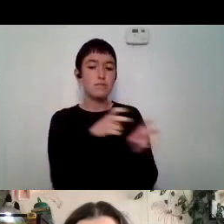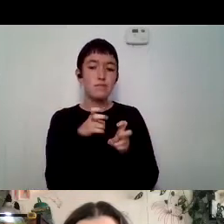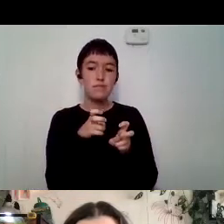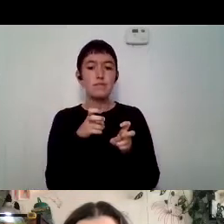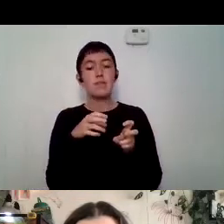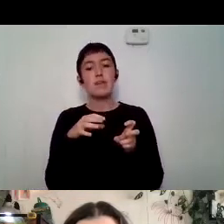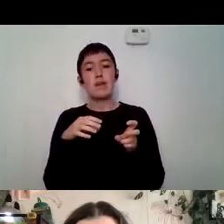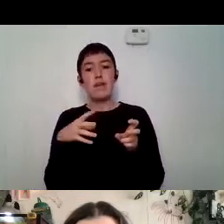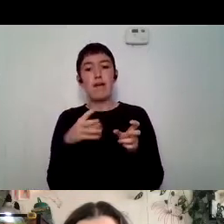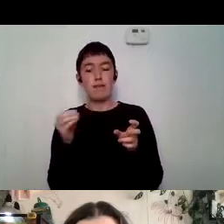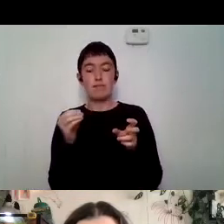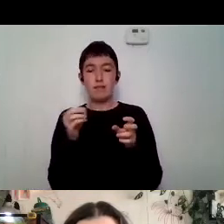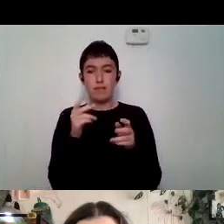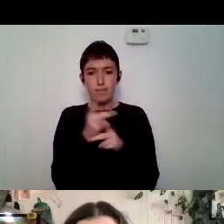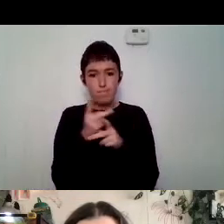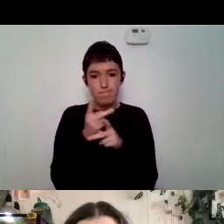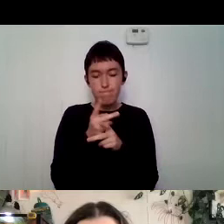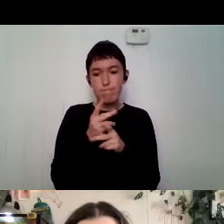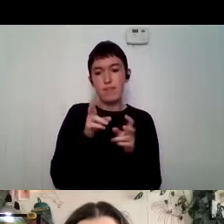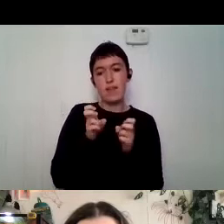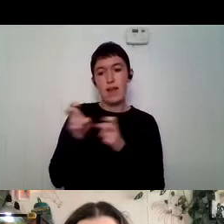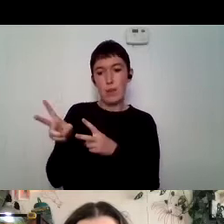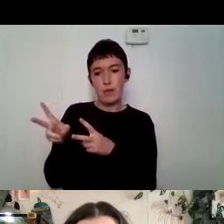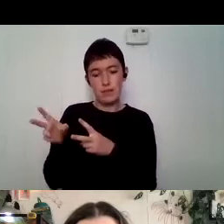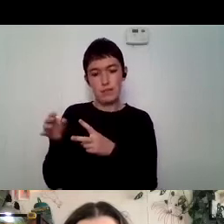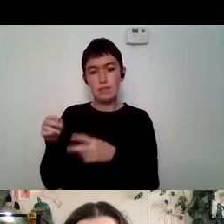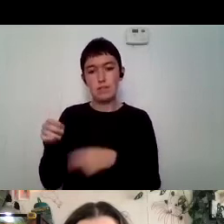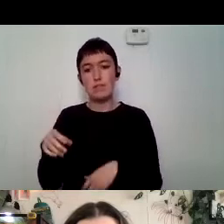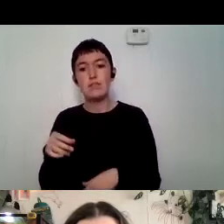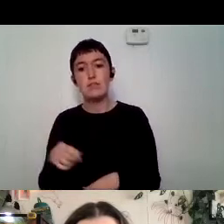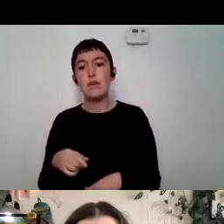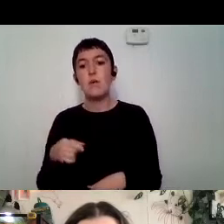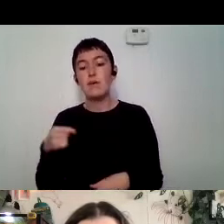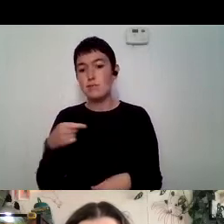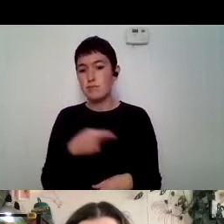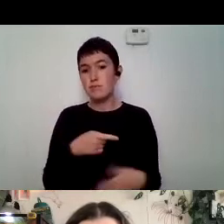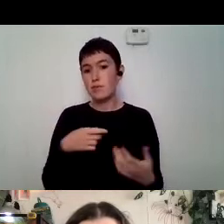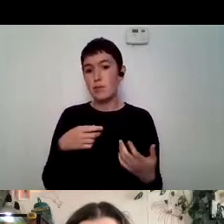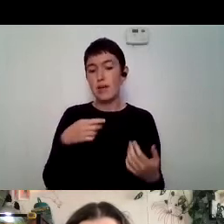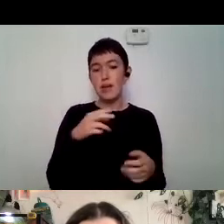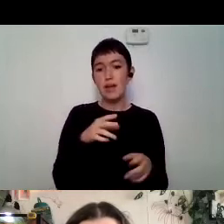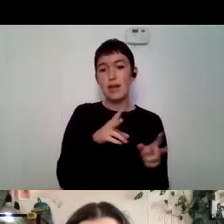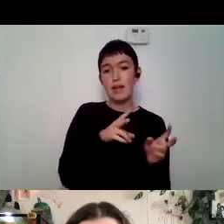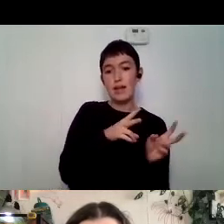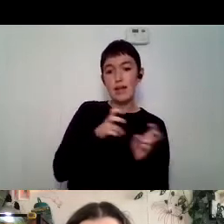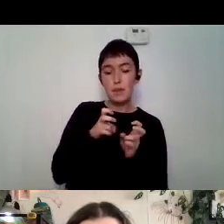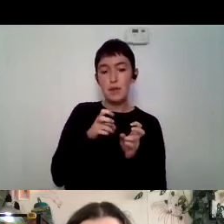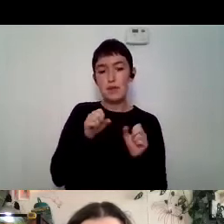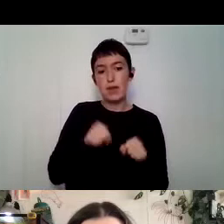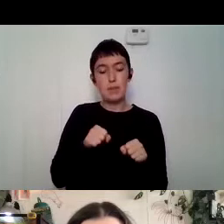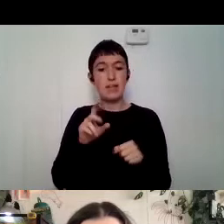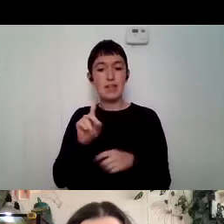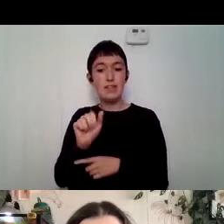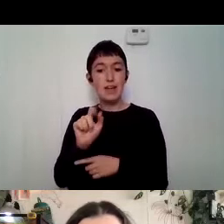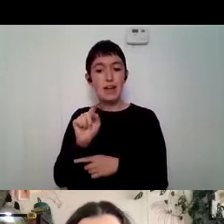data. So this could be input, the input could be molecules and the output could be properties for those molecules, for example. But what